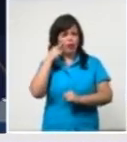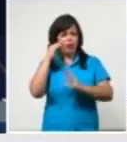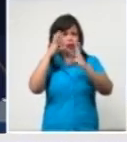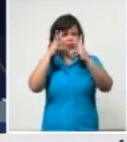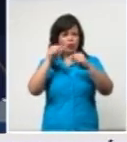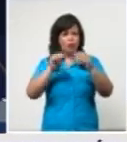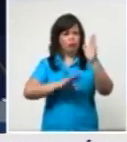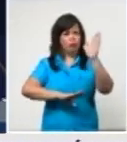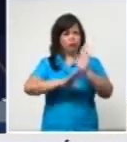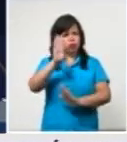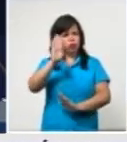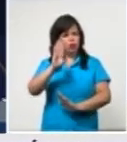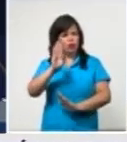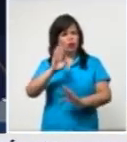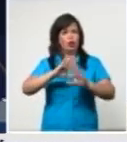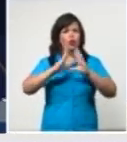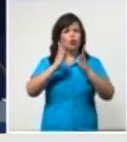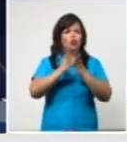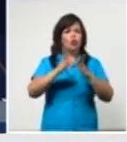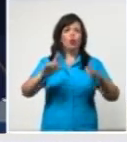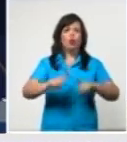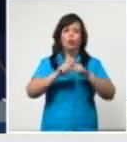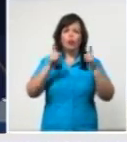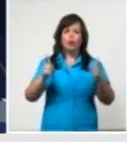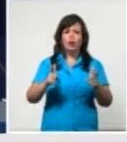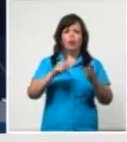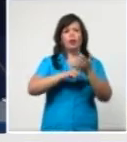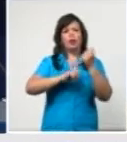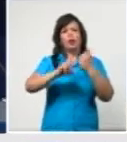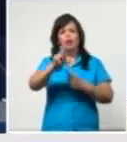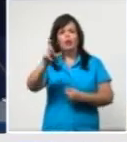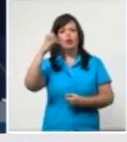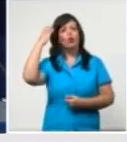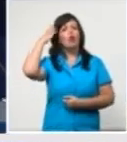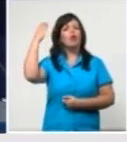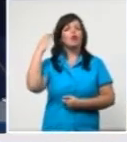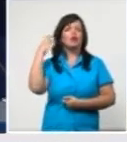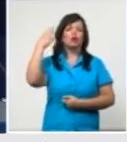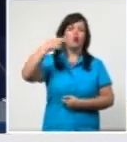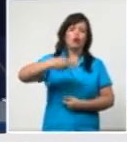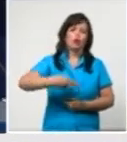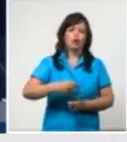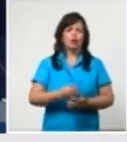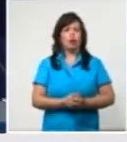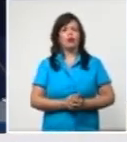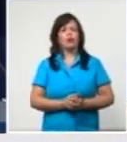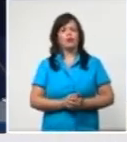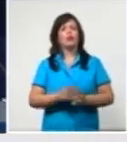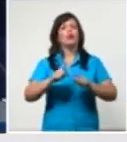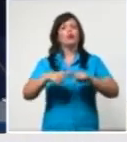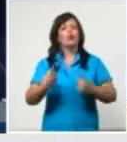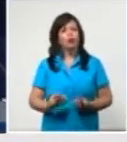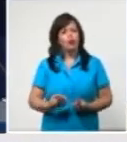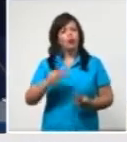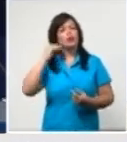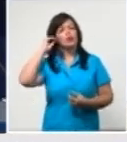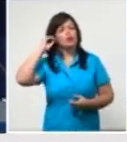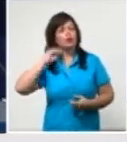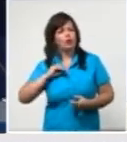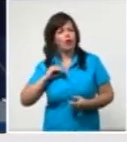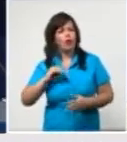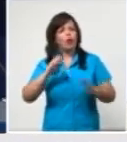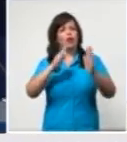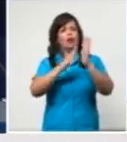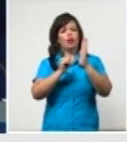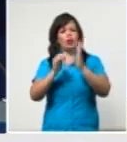the beginning of the pandemic, and despite we know a little bit more about the disease, and still having more resources